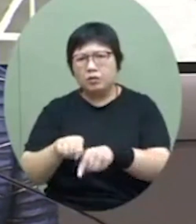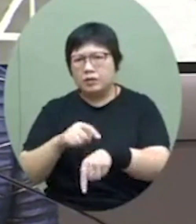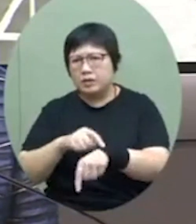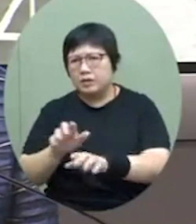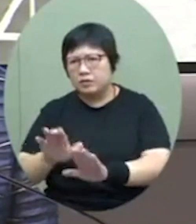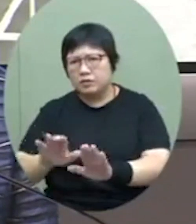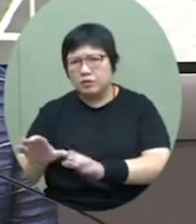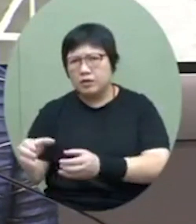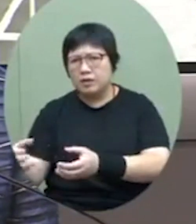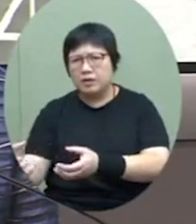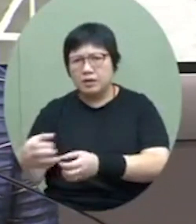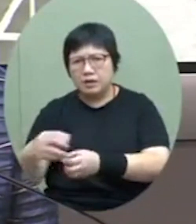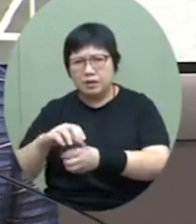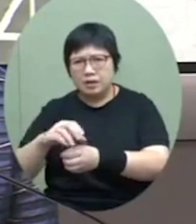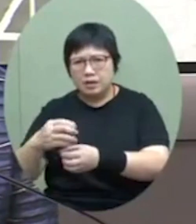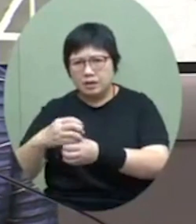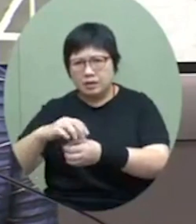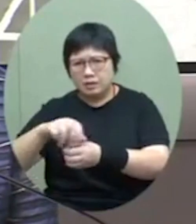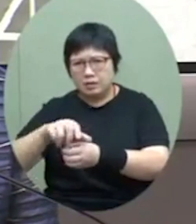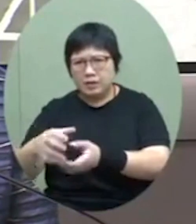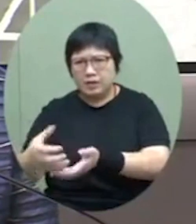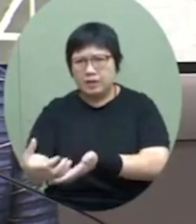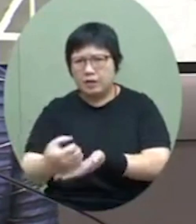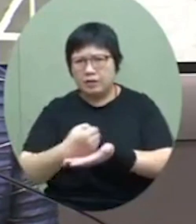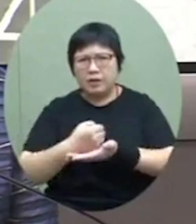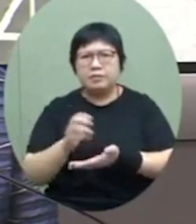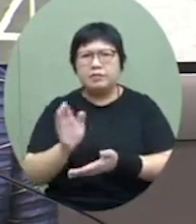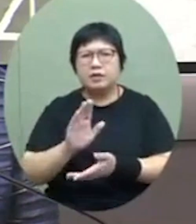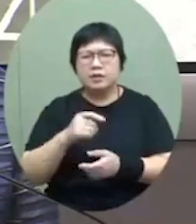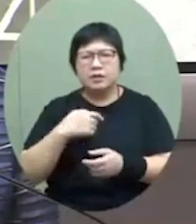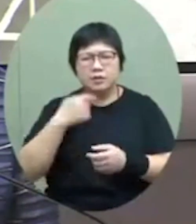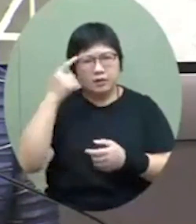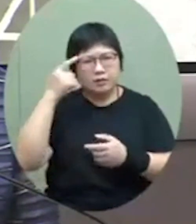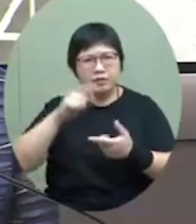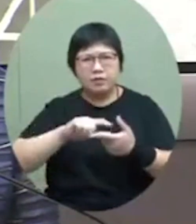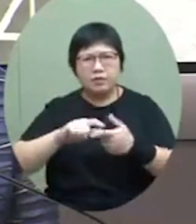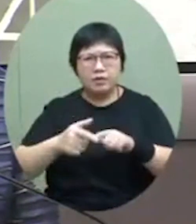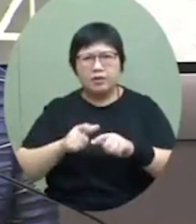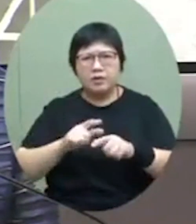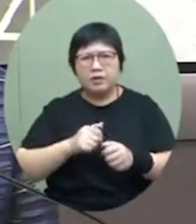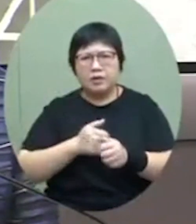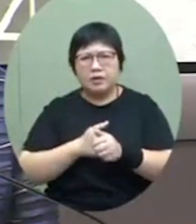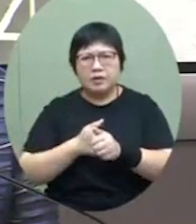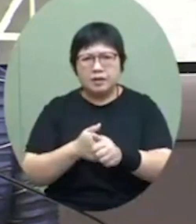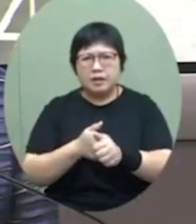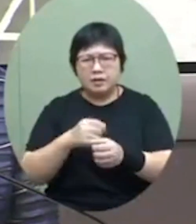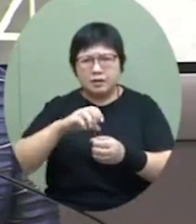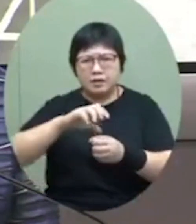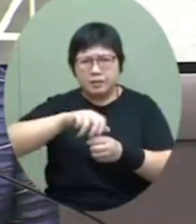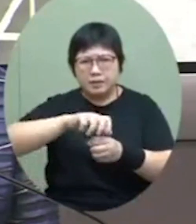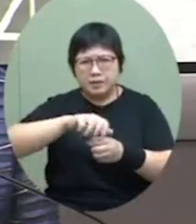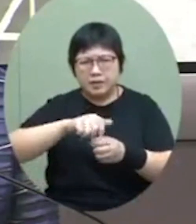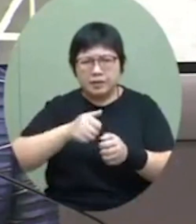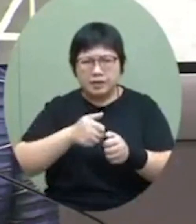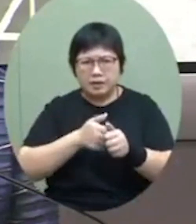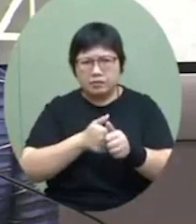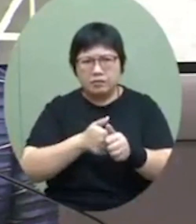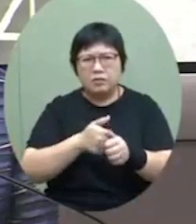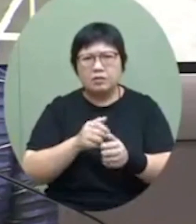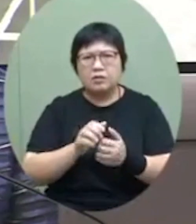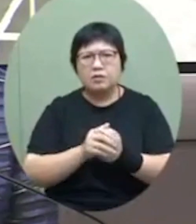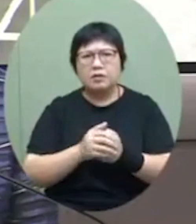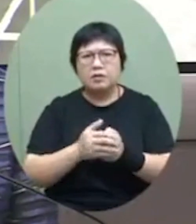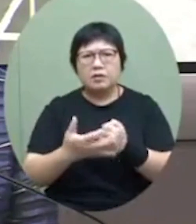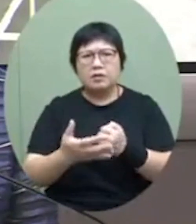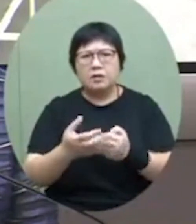way to actually uh track track the specimen bottle and finally most importantly is to